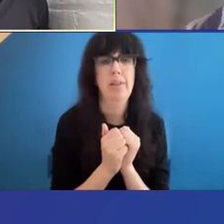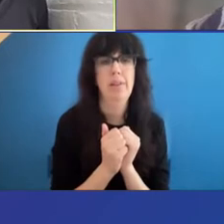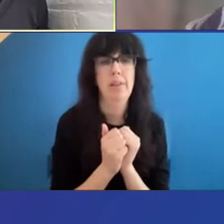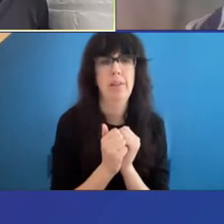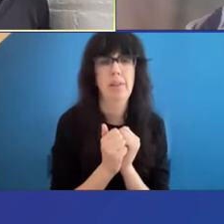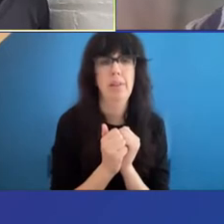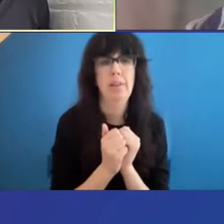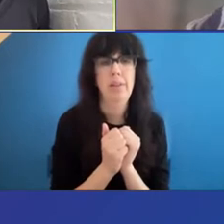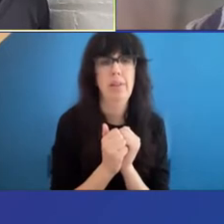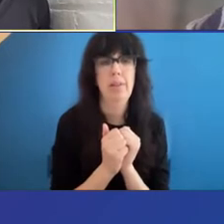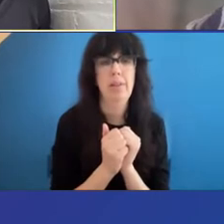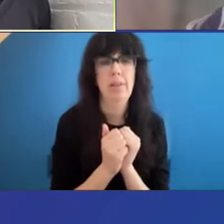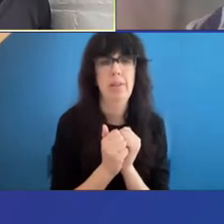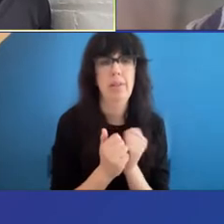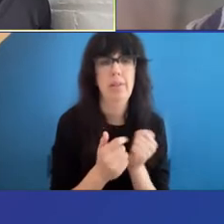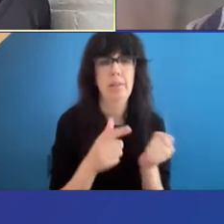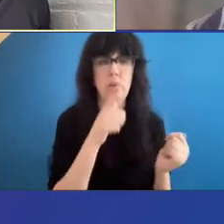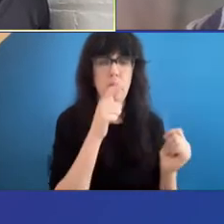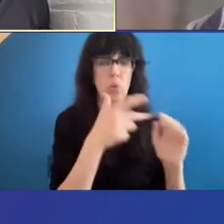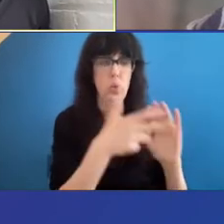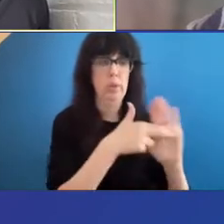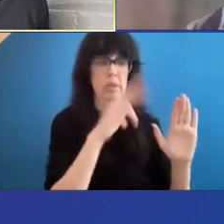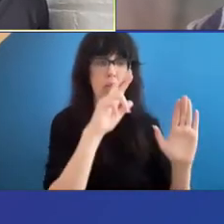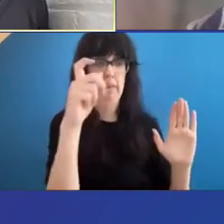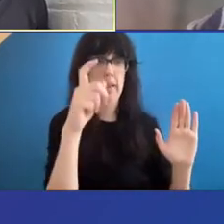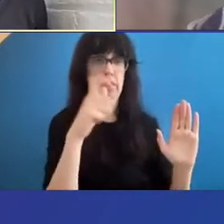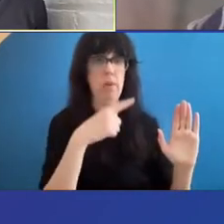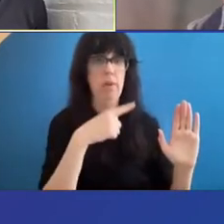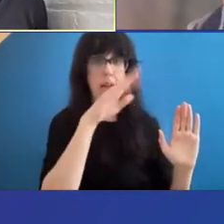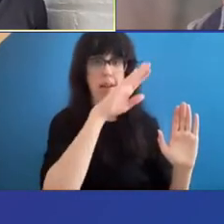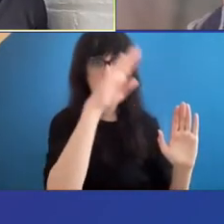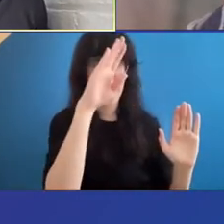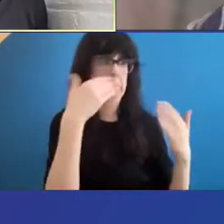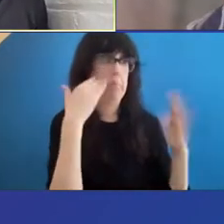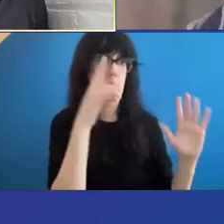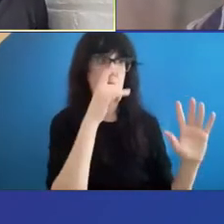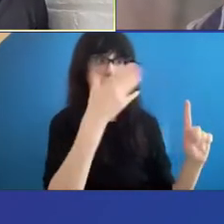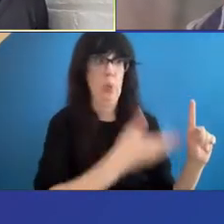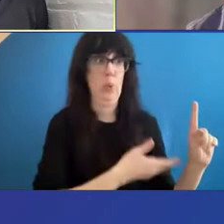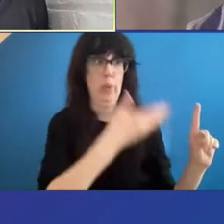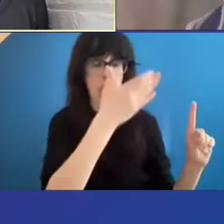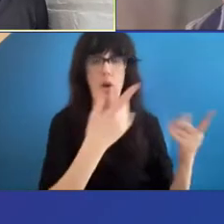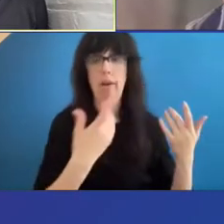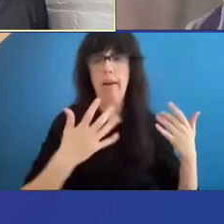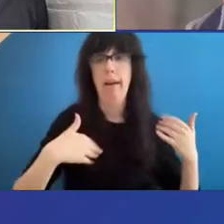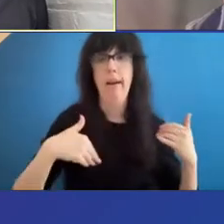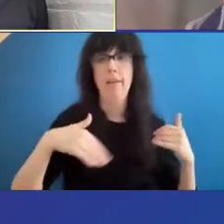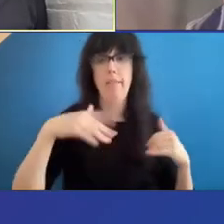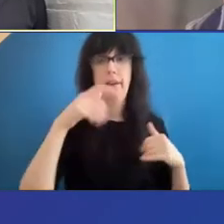whose diagnosis I don't know and I have never shared my own diagnosis with,